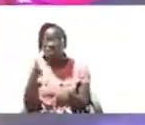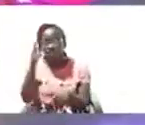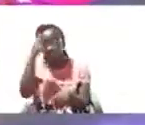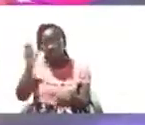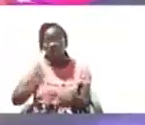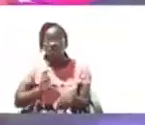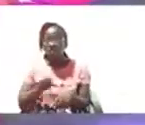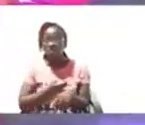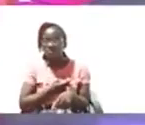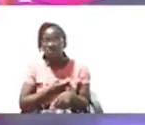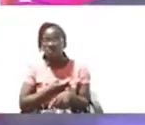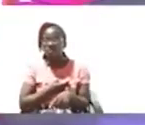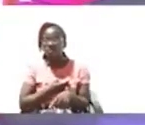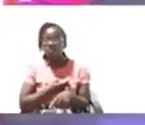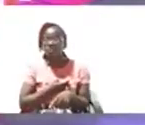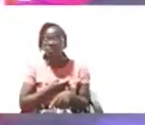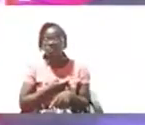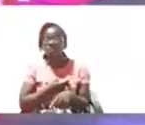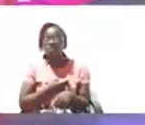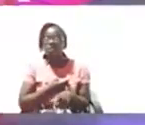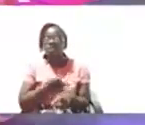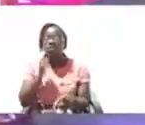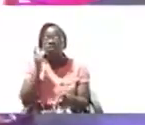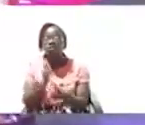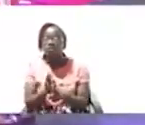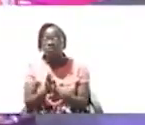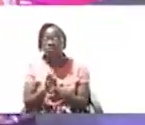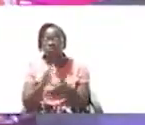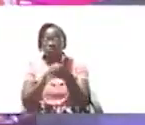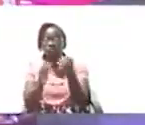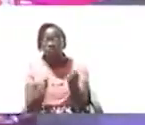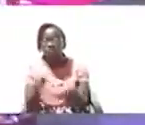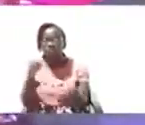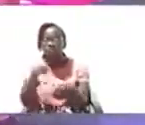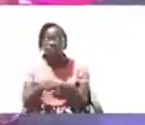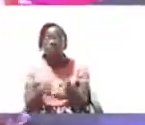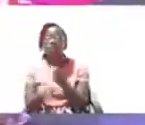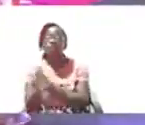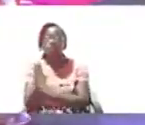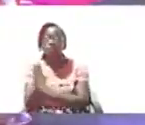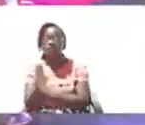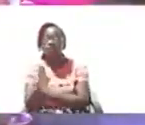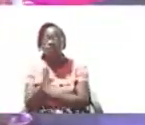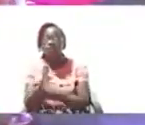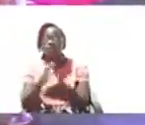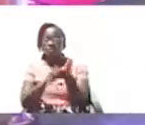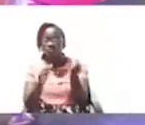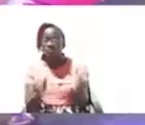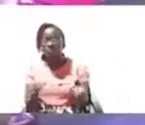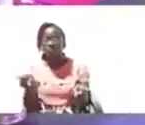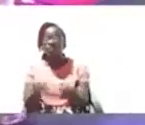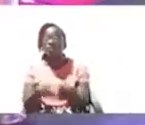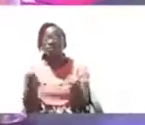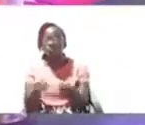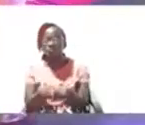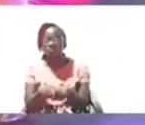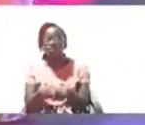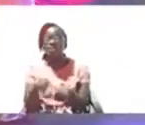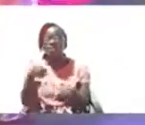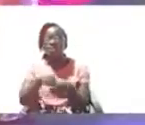not be afraid. Believe in God. And believe also in Him.